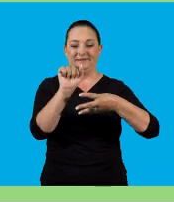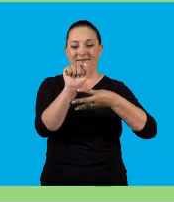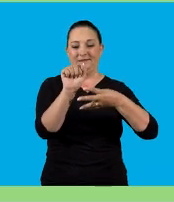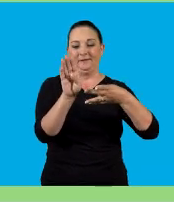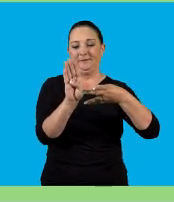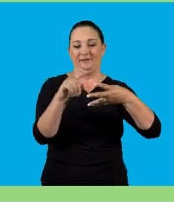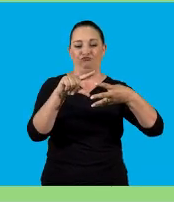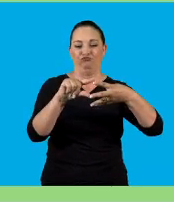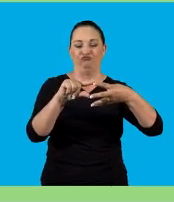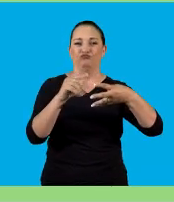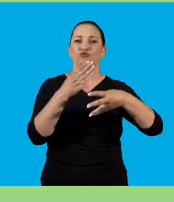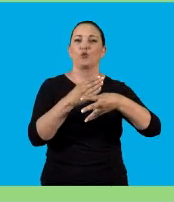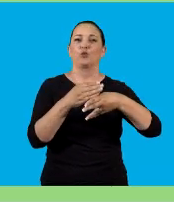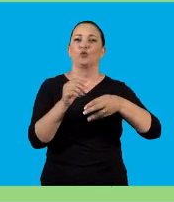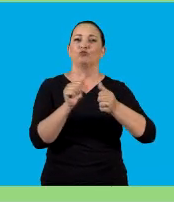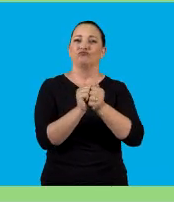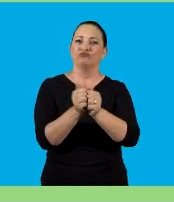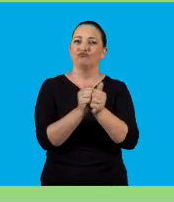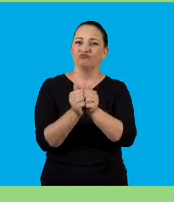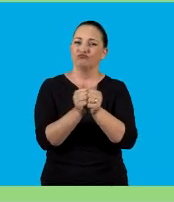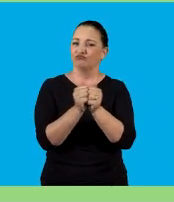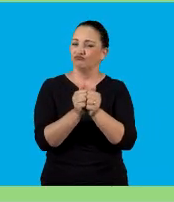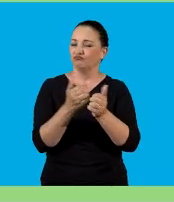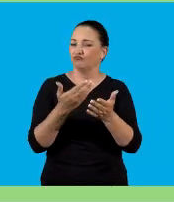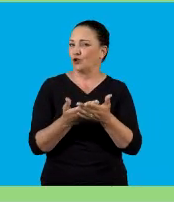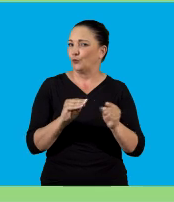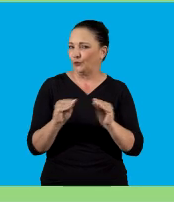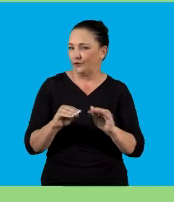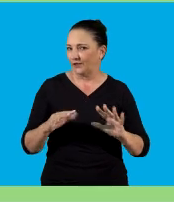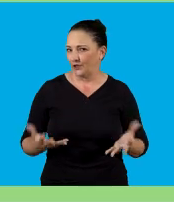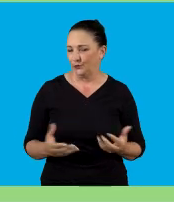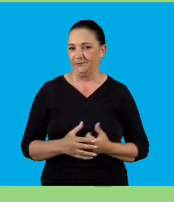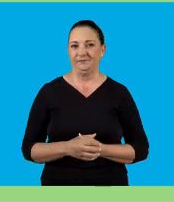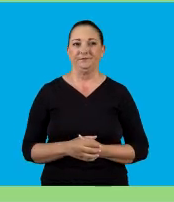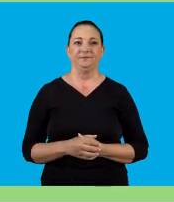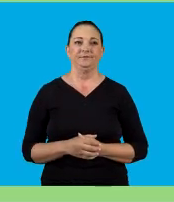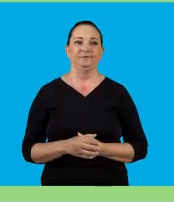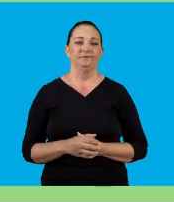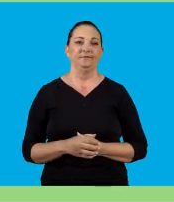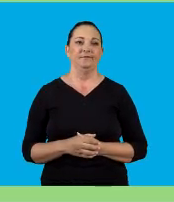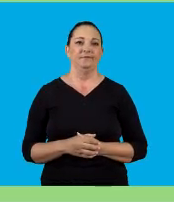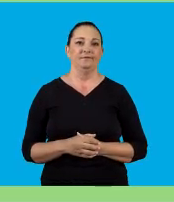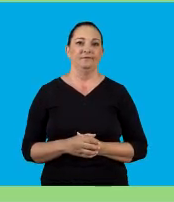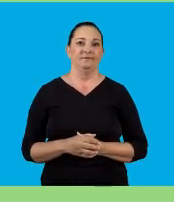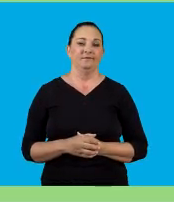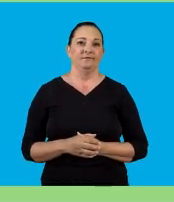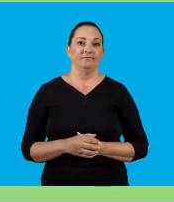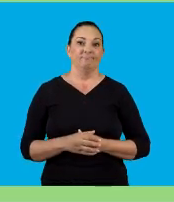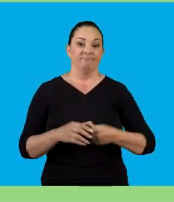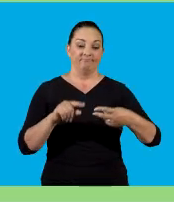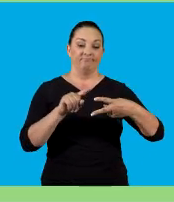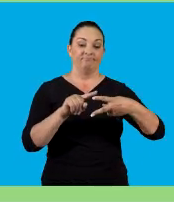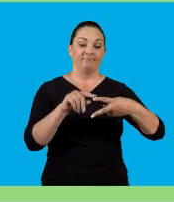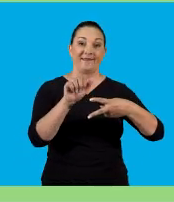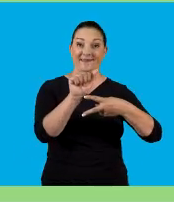B work together to make movement possible. So we are looking at